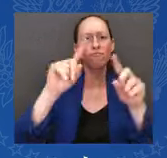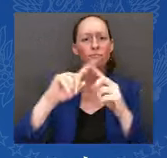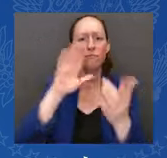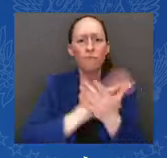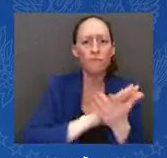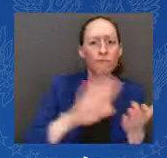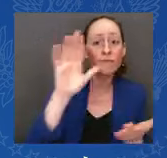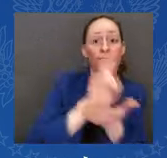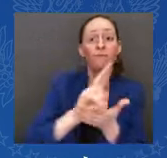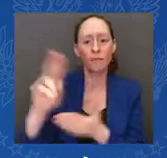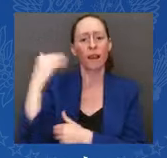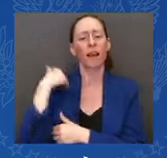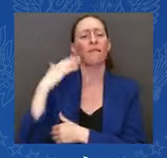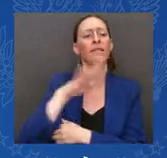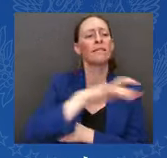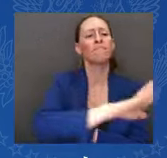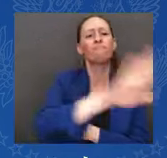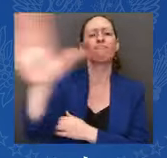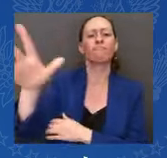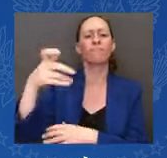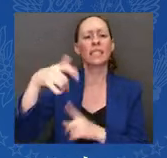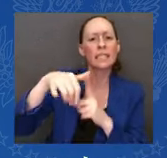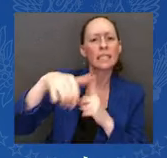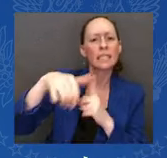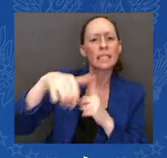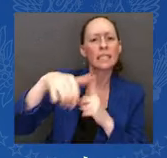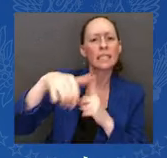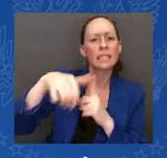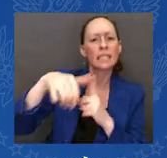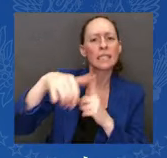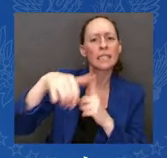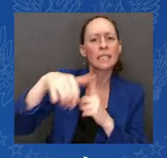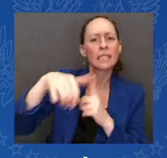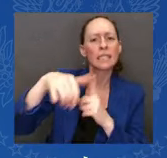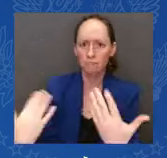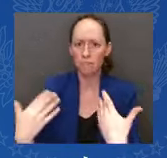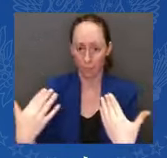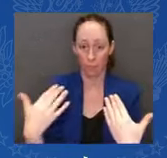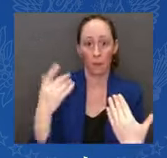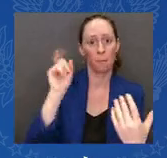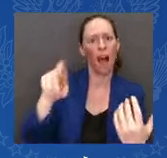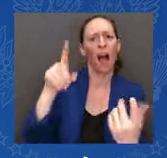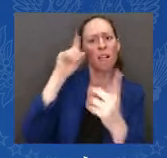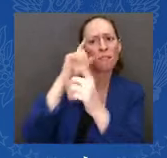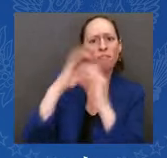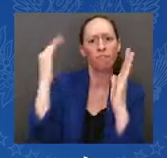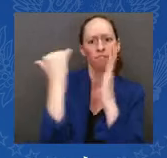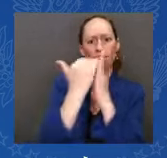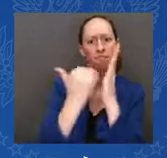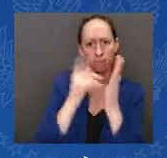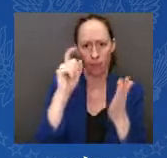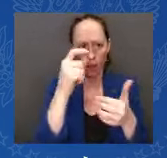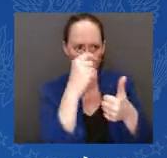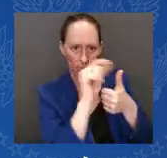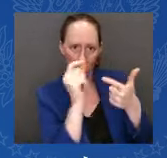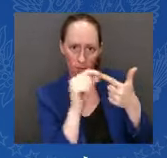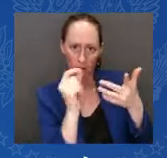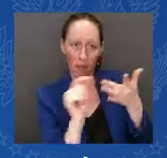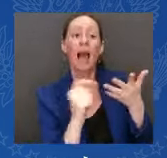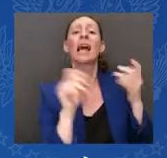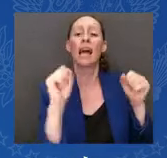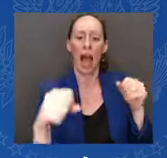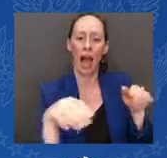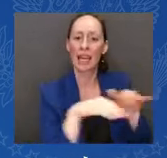standards. Then and only then, after first meeting the qualifications required by the school, do colleges look at other factors